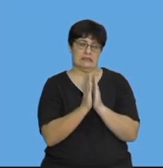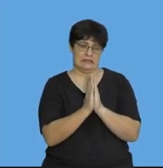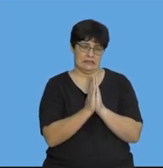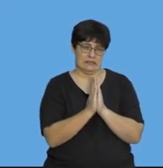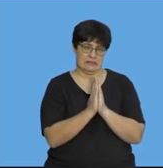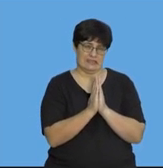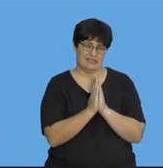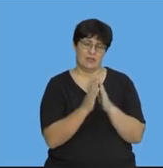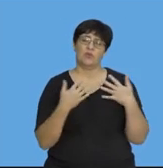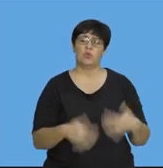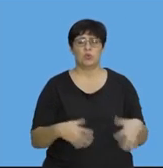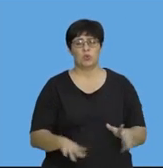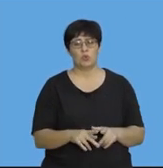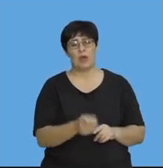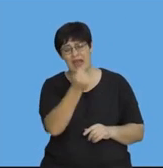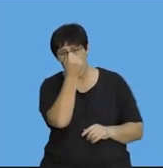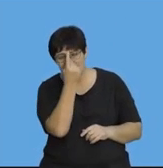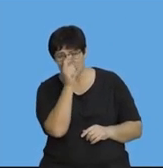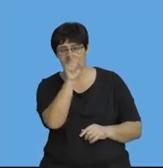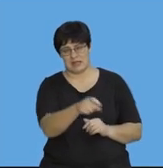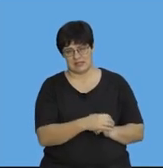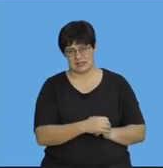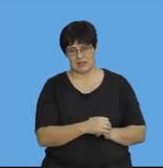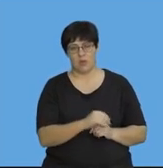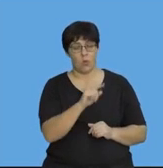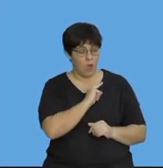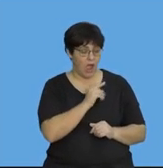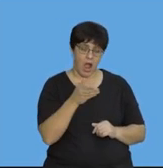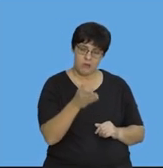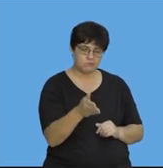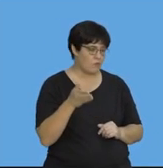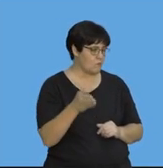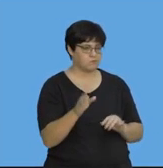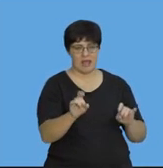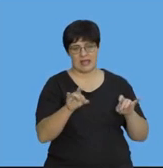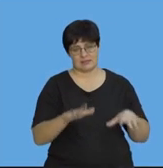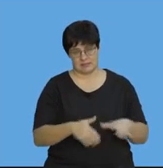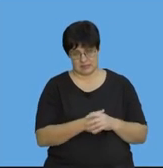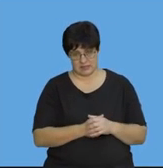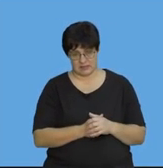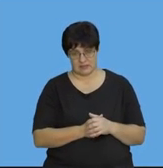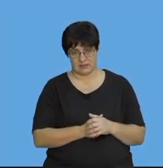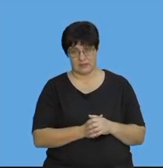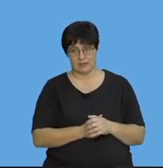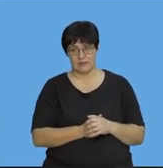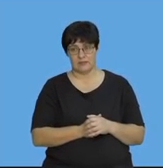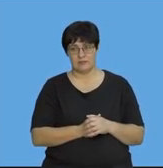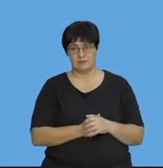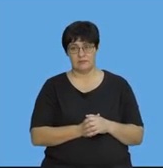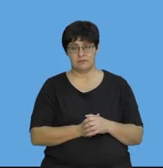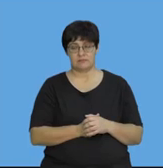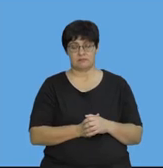Please, guys, this is so important for you to get, because they ask this often. It comes up in lots of types of